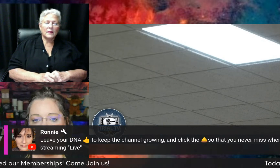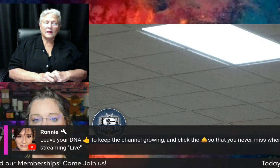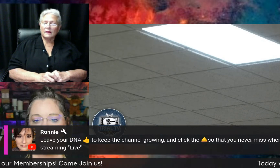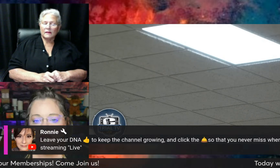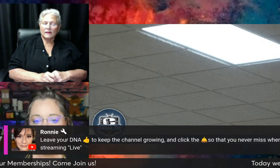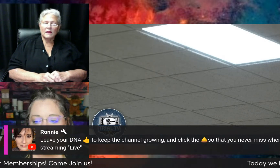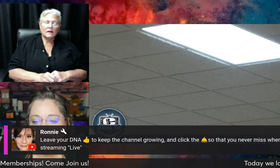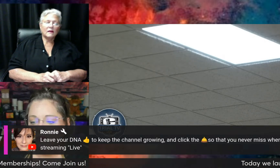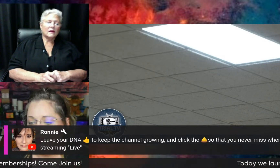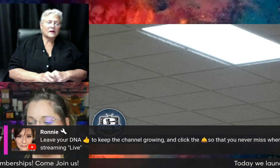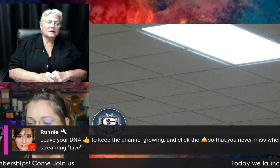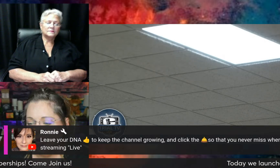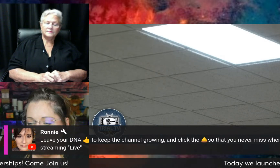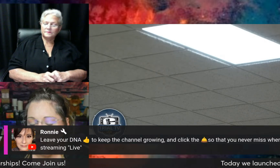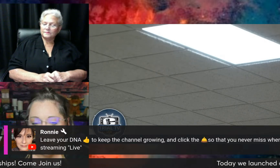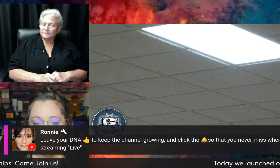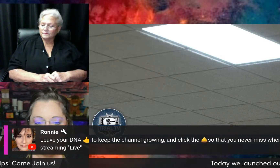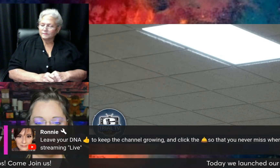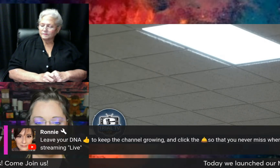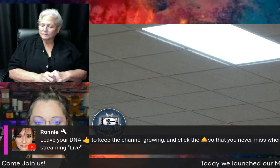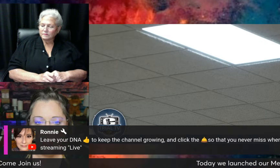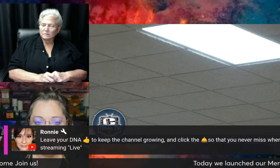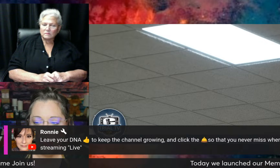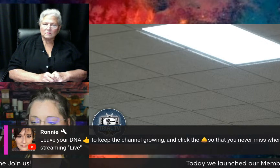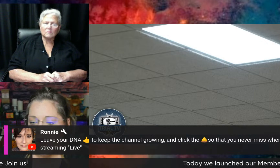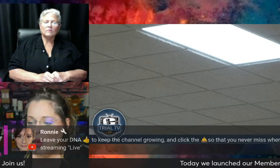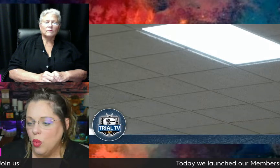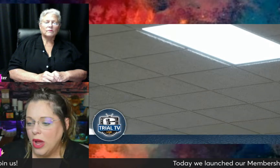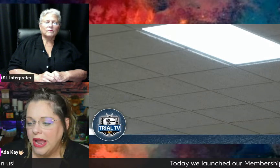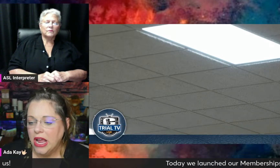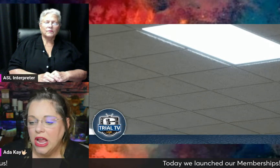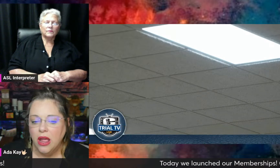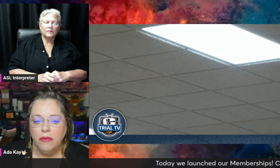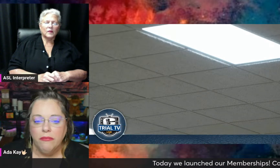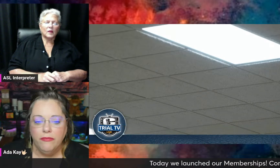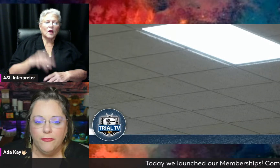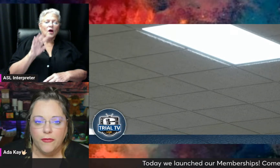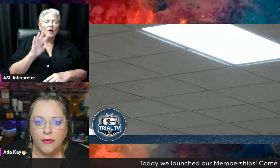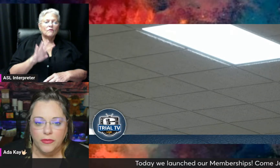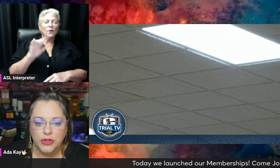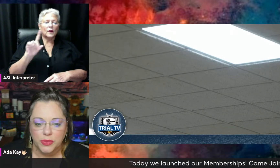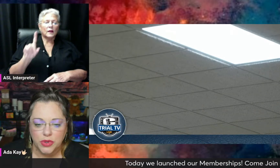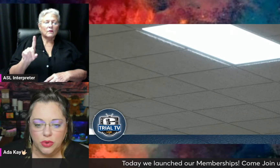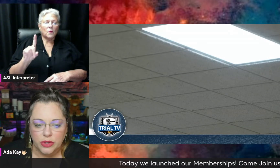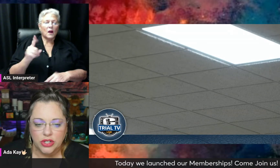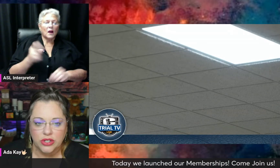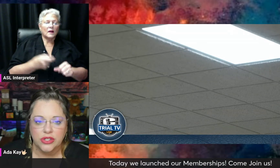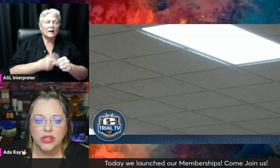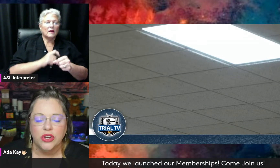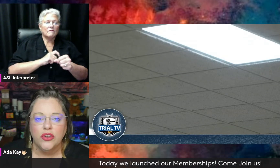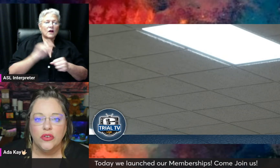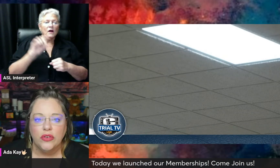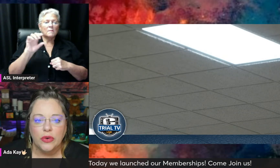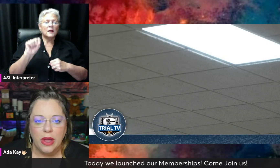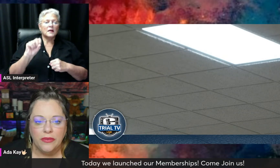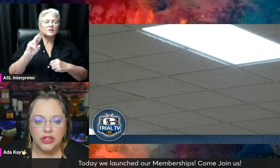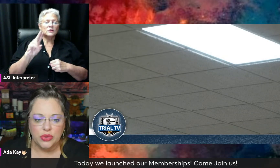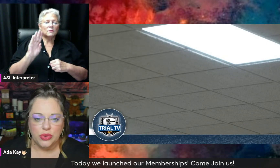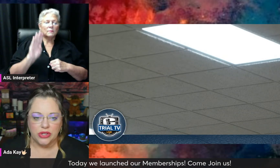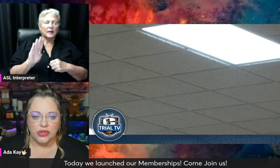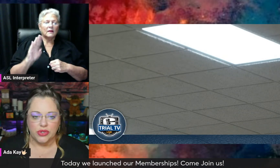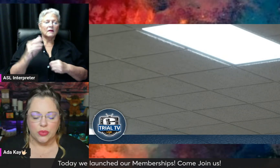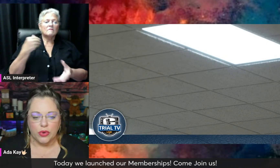You guys, we are 41 away from subscriptions, from